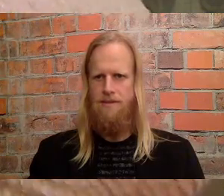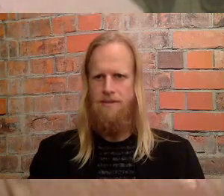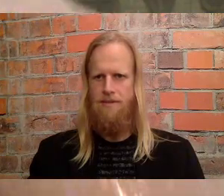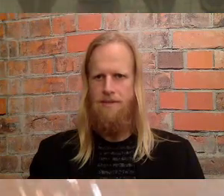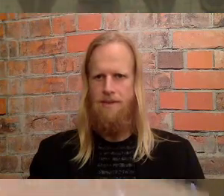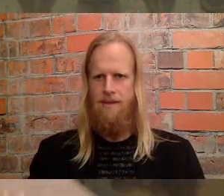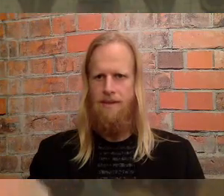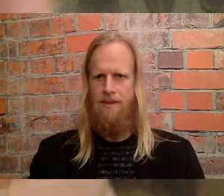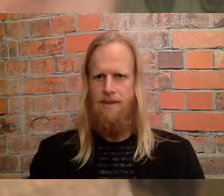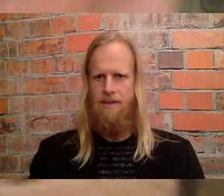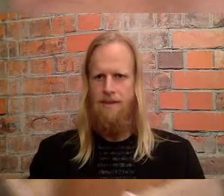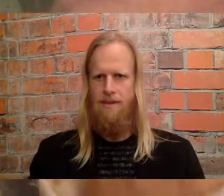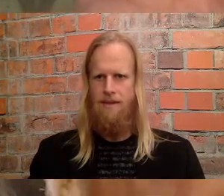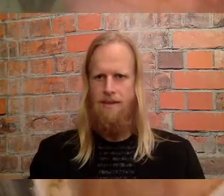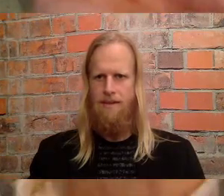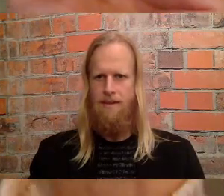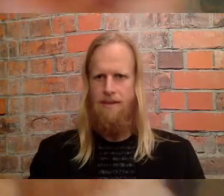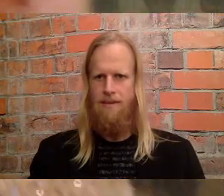Okay.